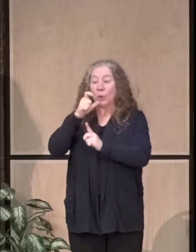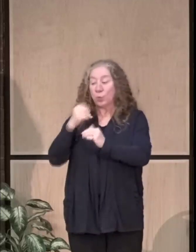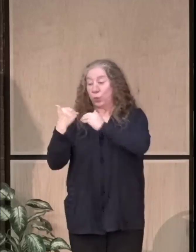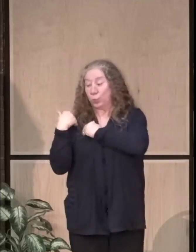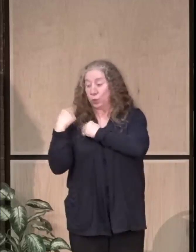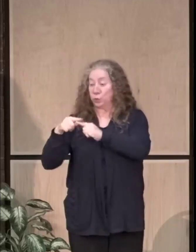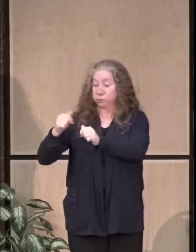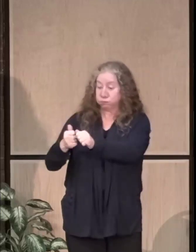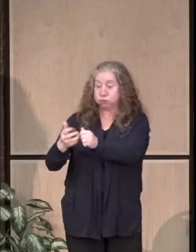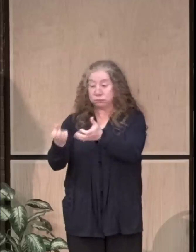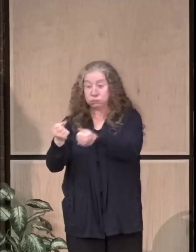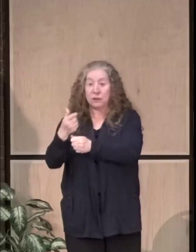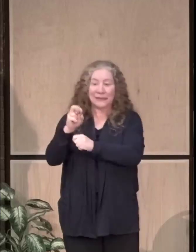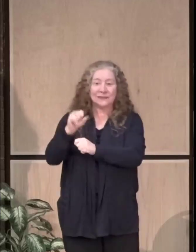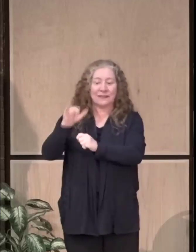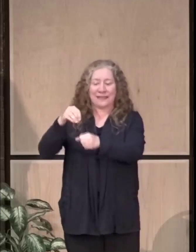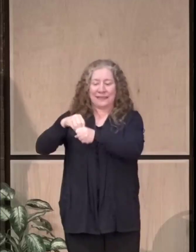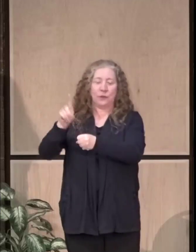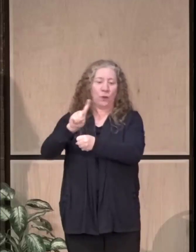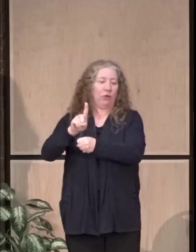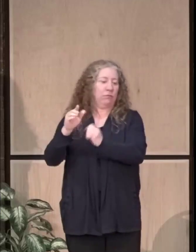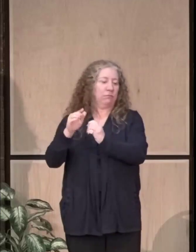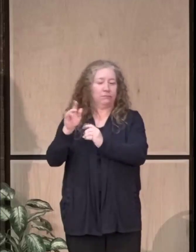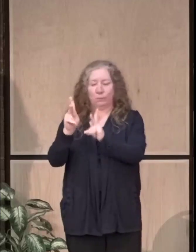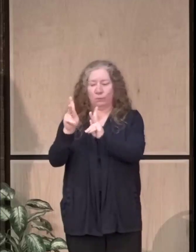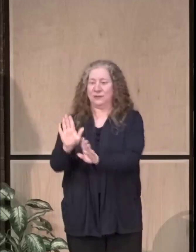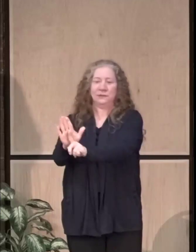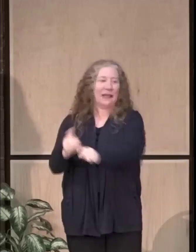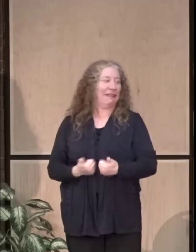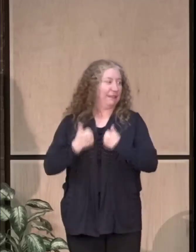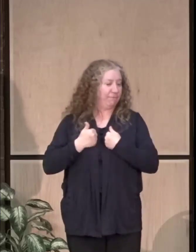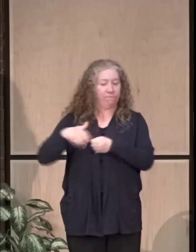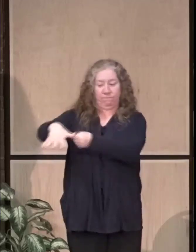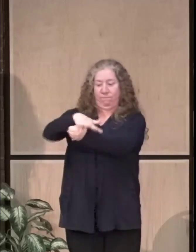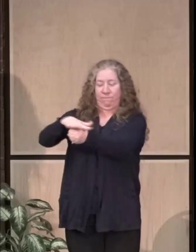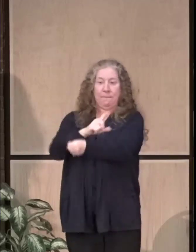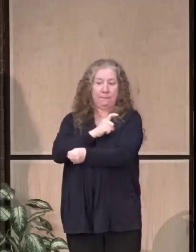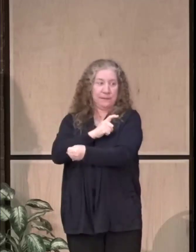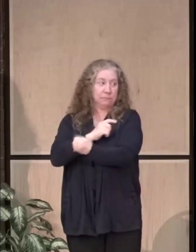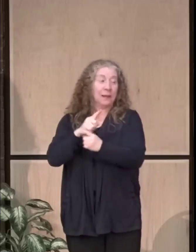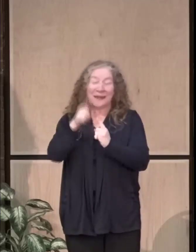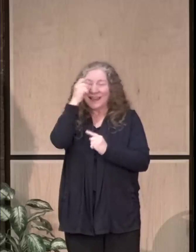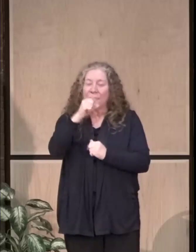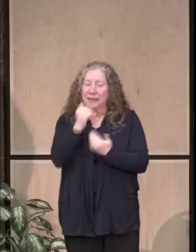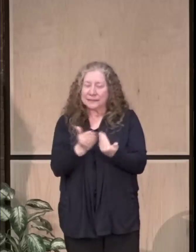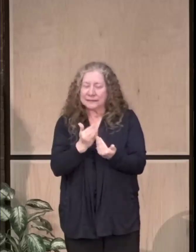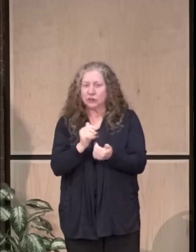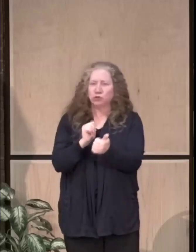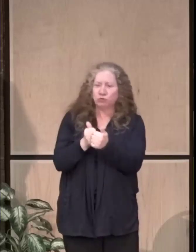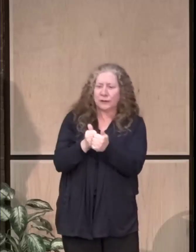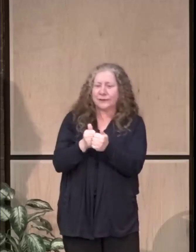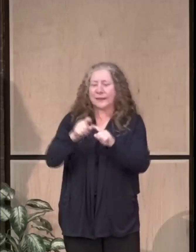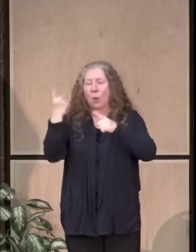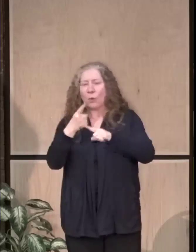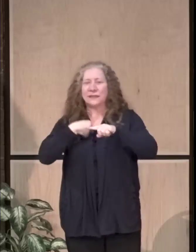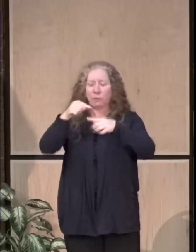enforcement, particularly in this jurisdiction, and that it can be a challenge to get through, and that it depends on,